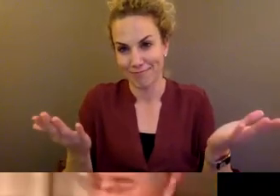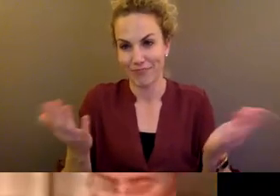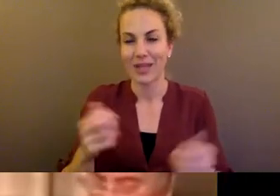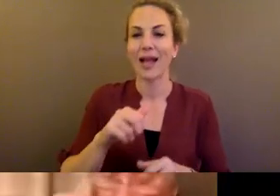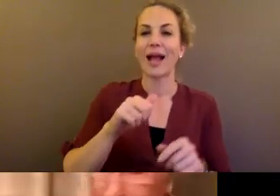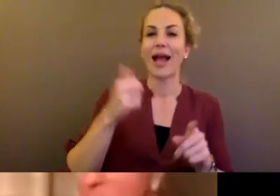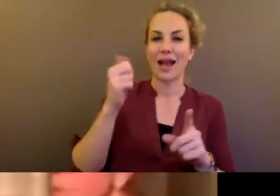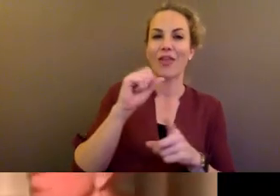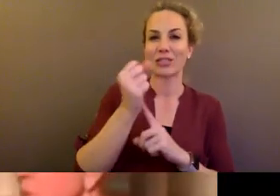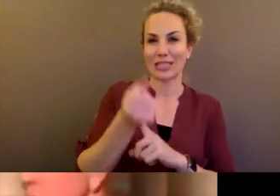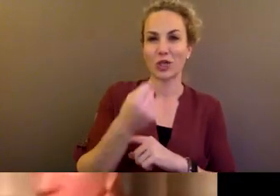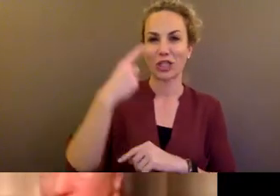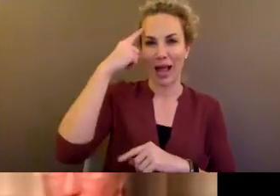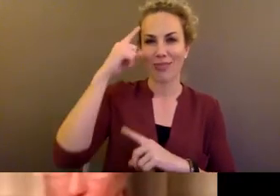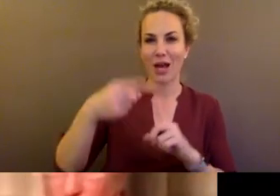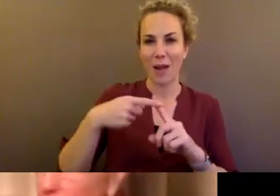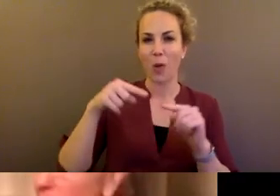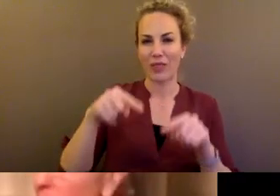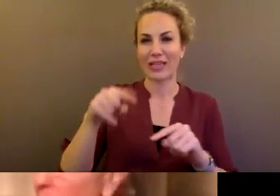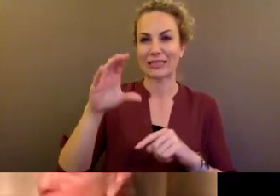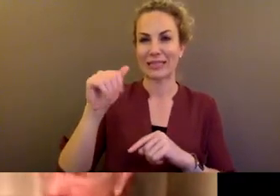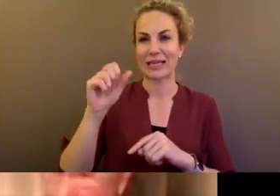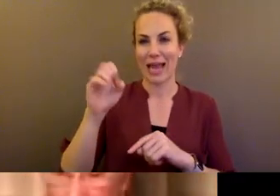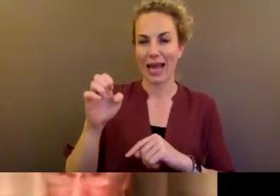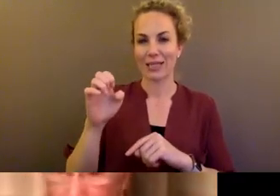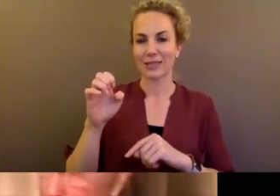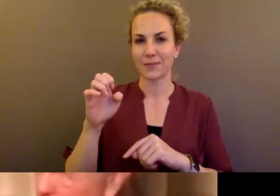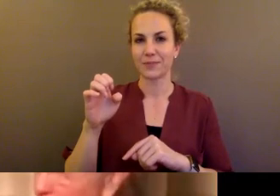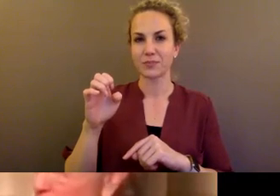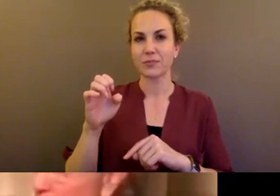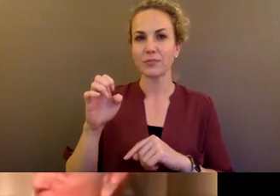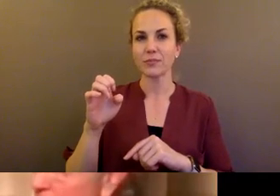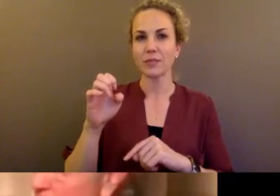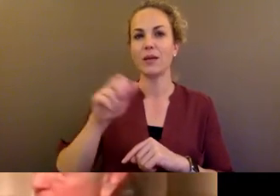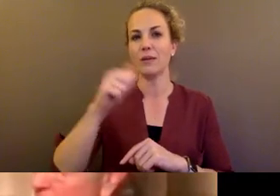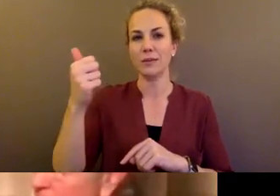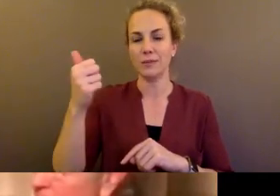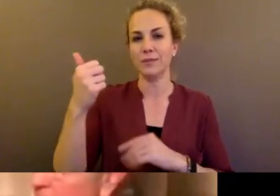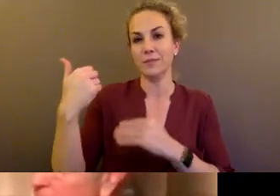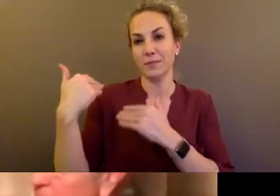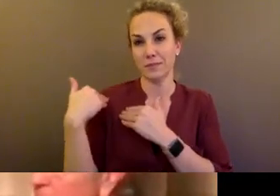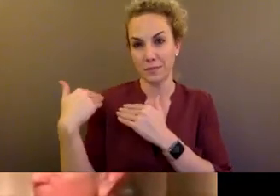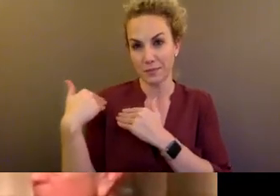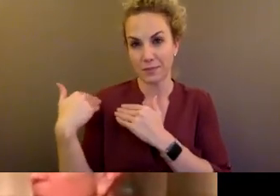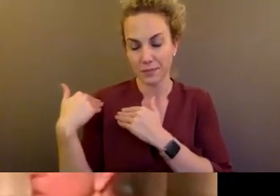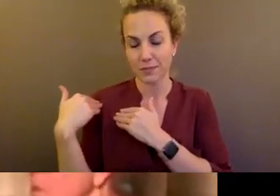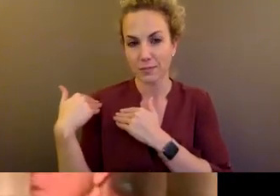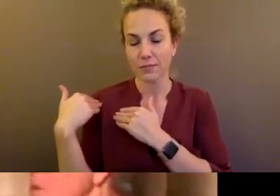Another thing I thought of regarding this case is another responsibility